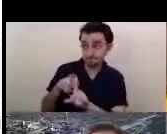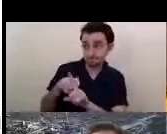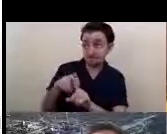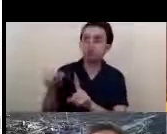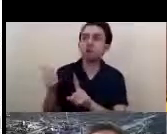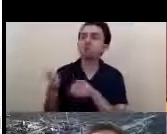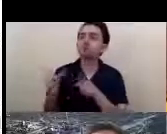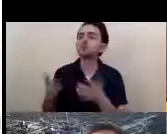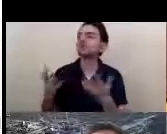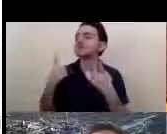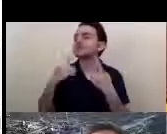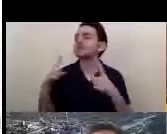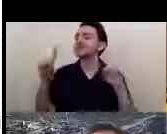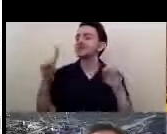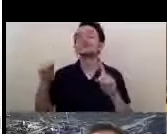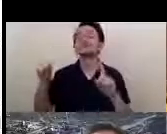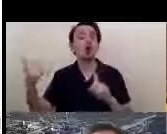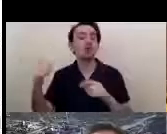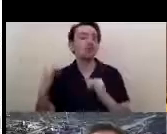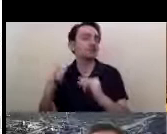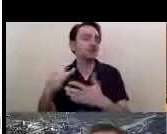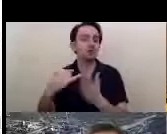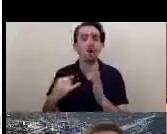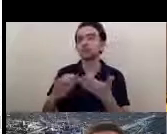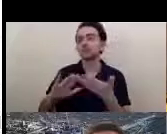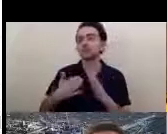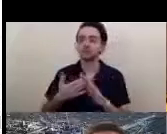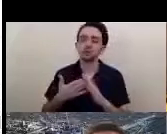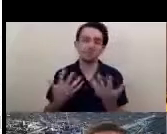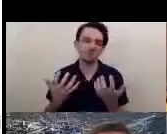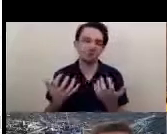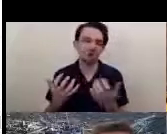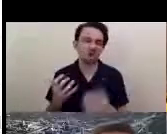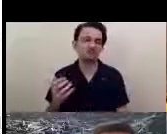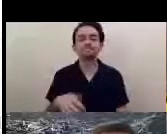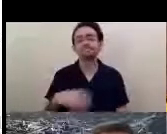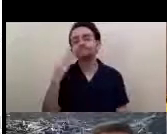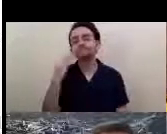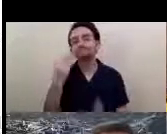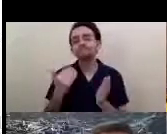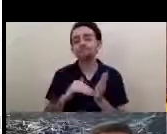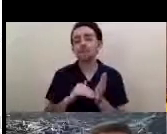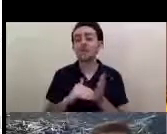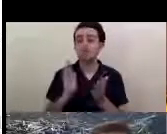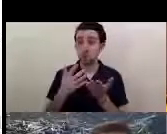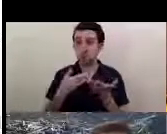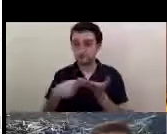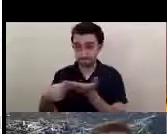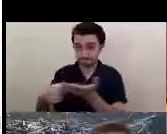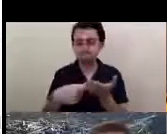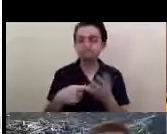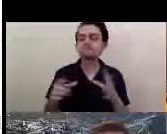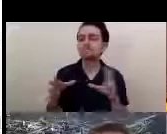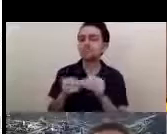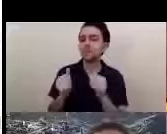achieve. And then I also think too, the consultants will work with the community again to create the plan, and then ultimately